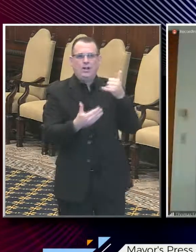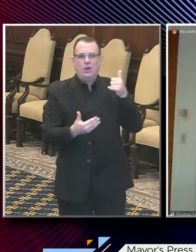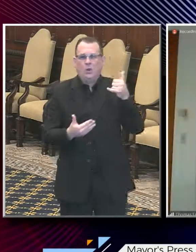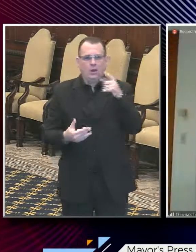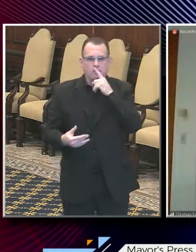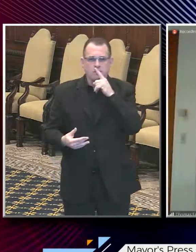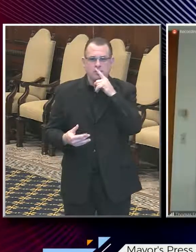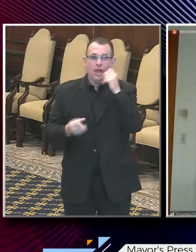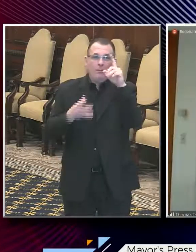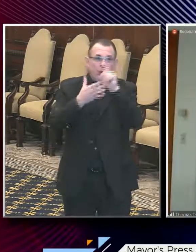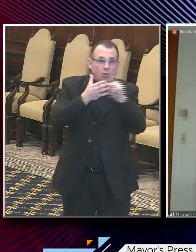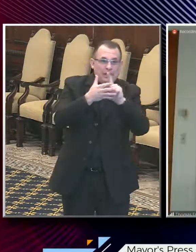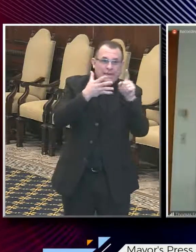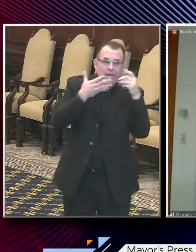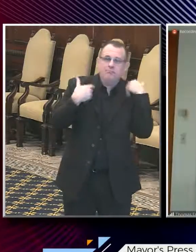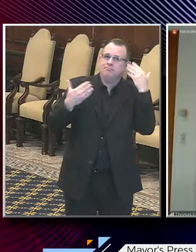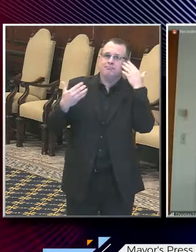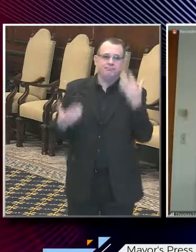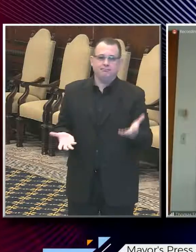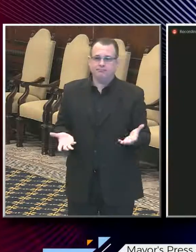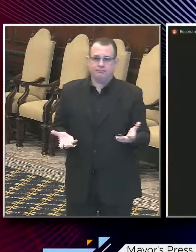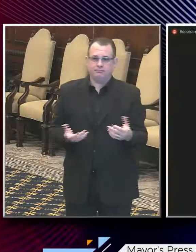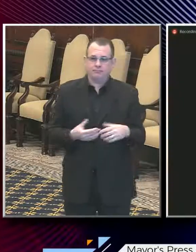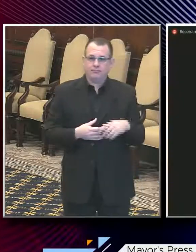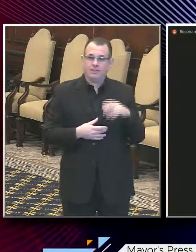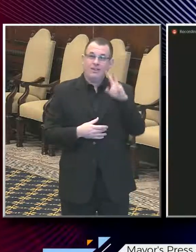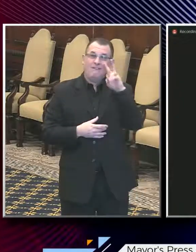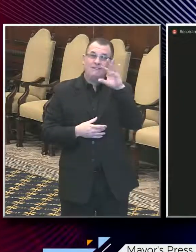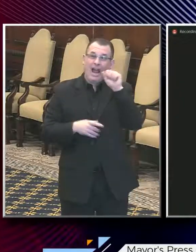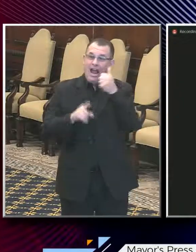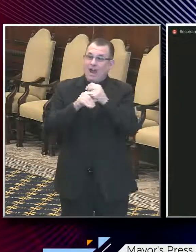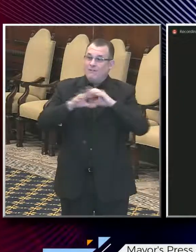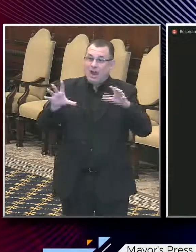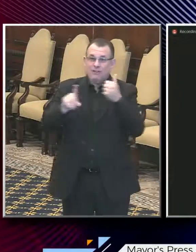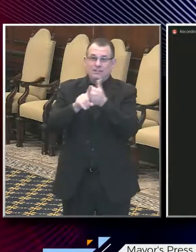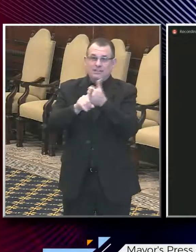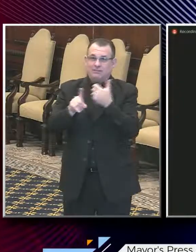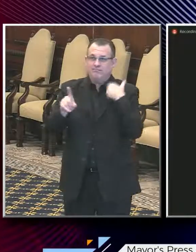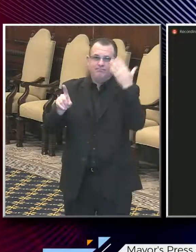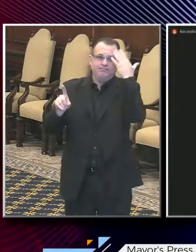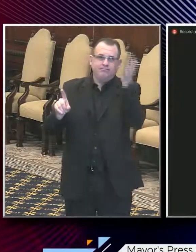virus really determines its own schedule. Okay, thank you, Dr. Farley.